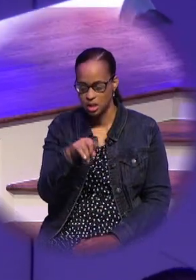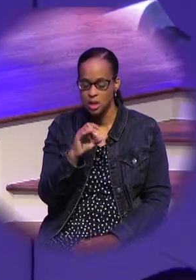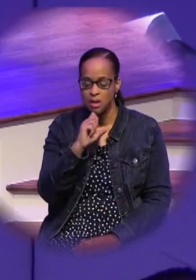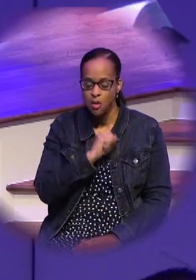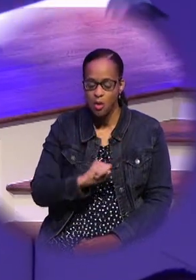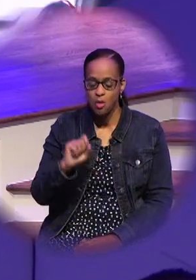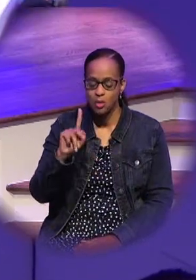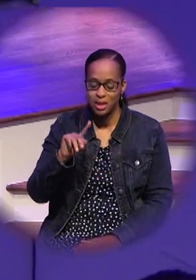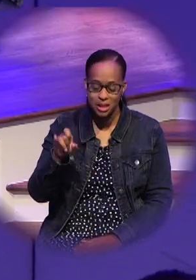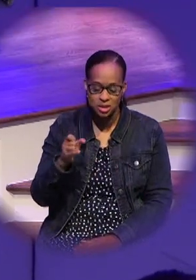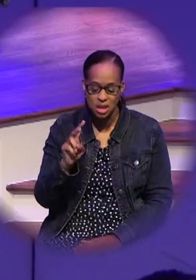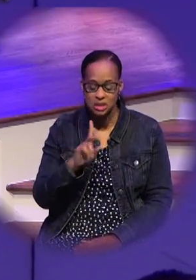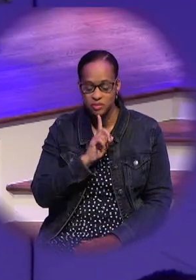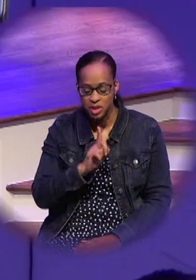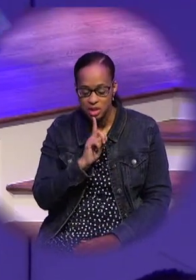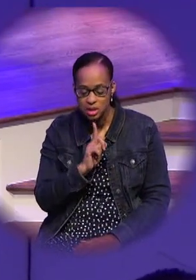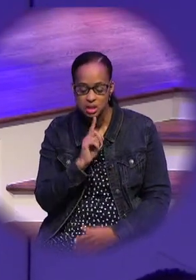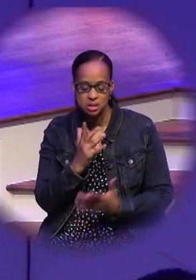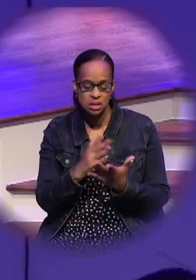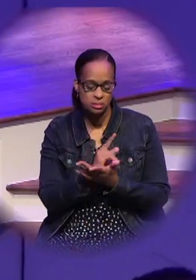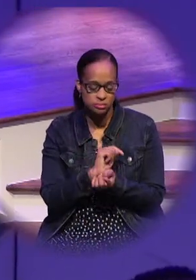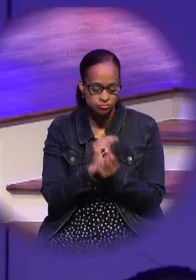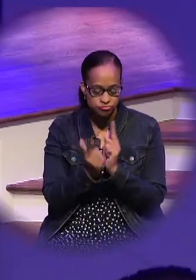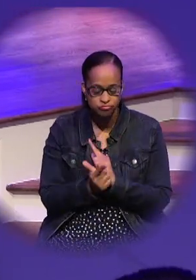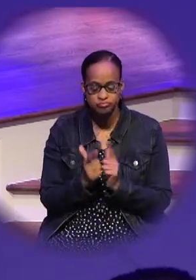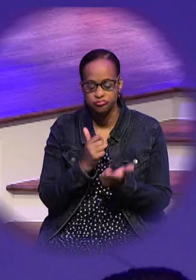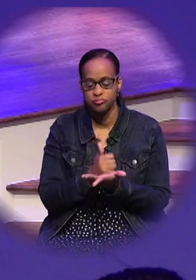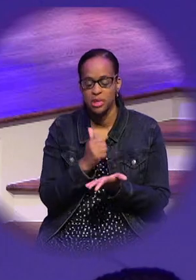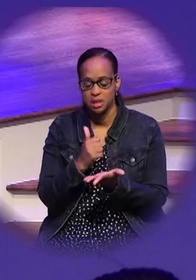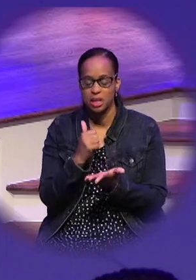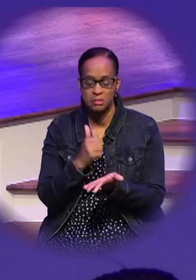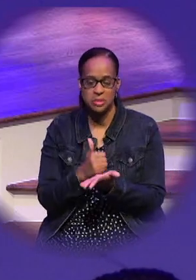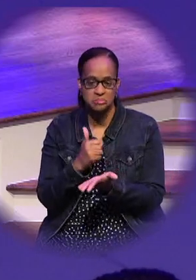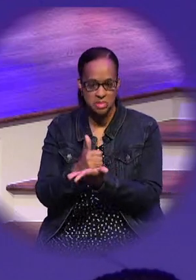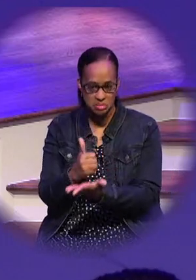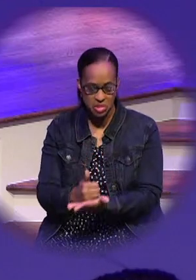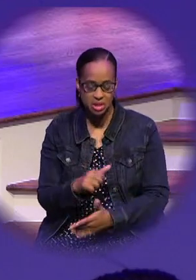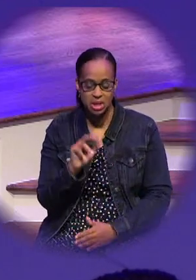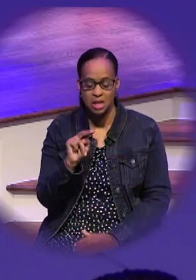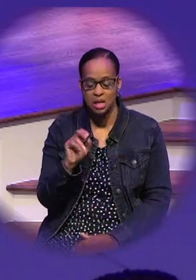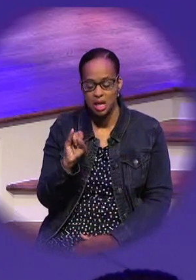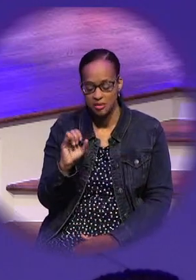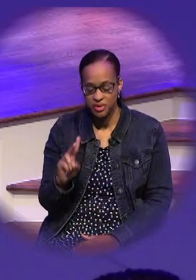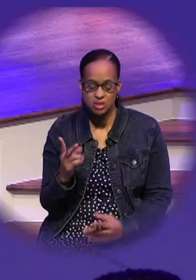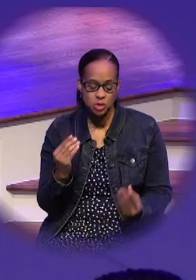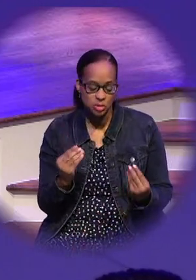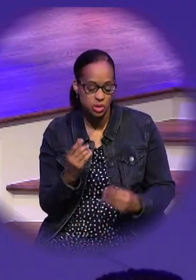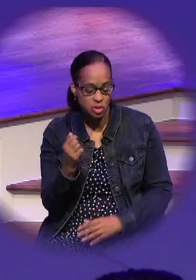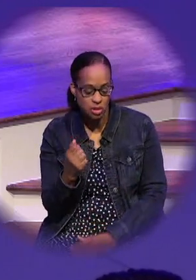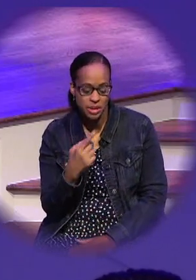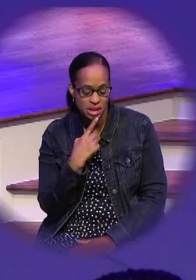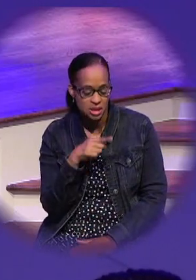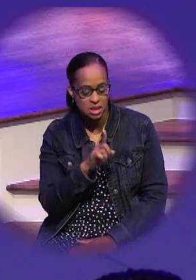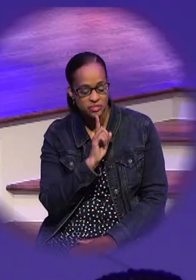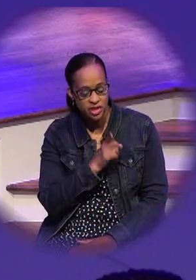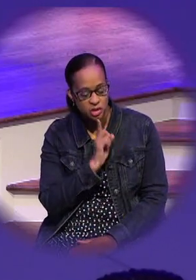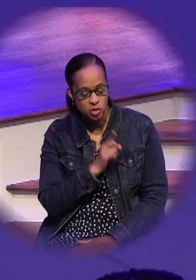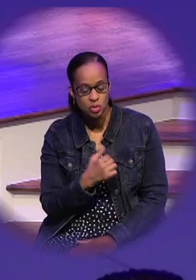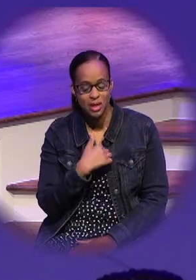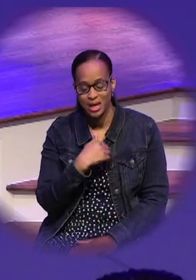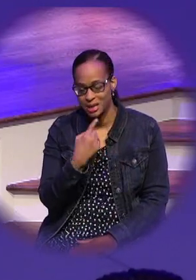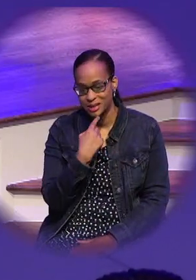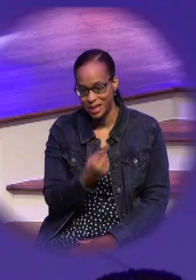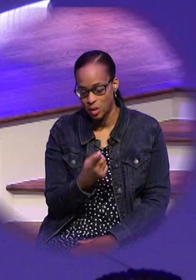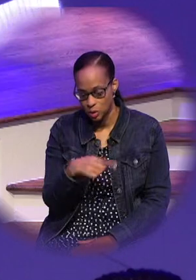verily, verily, or perhaps some translations say, amen, amen. The NIV softens it a little bit and says, very truly, I tell